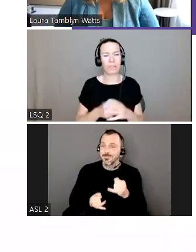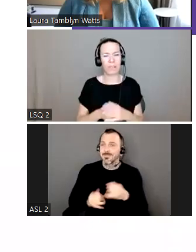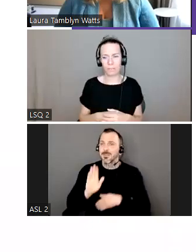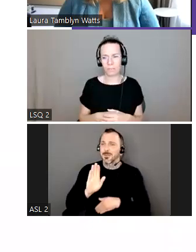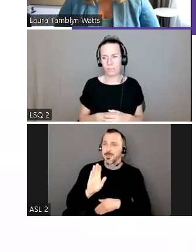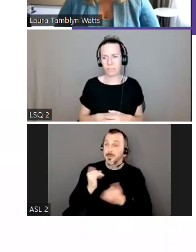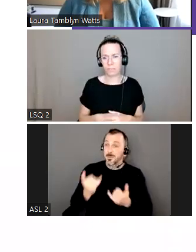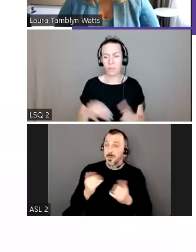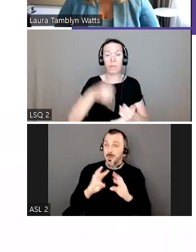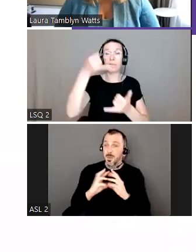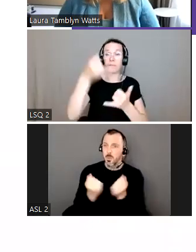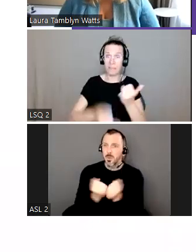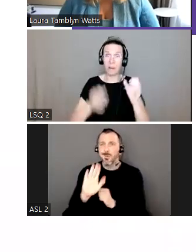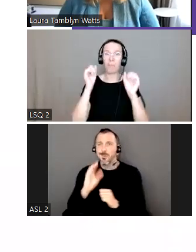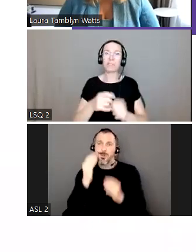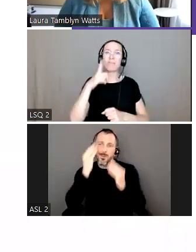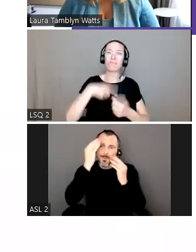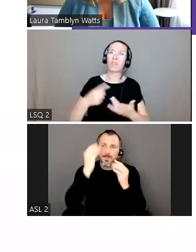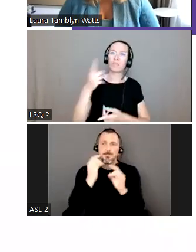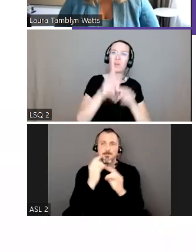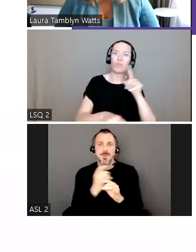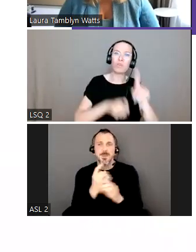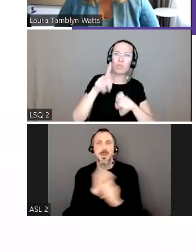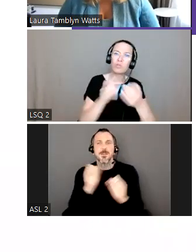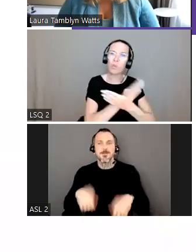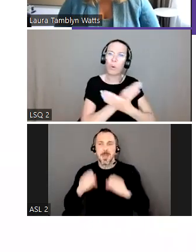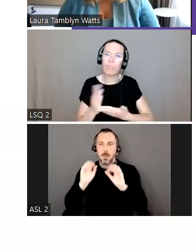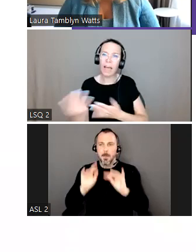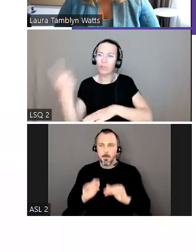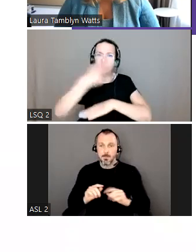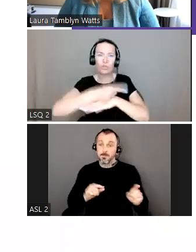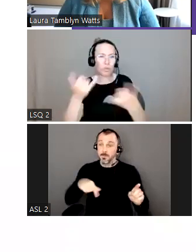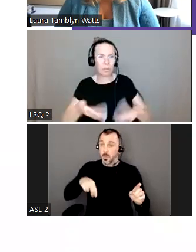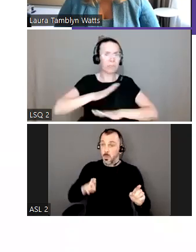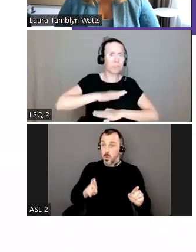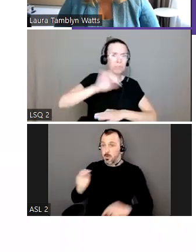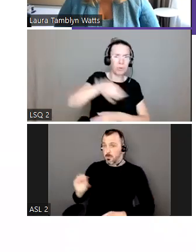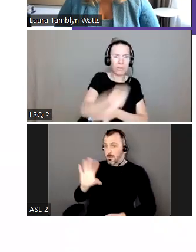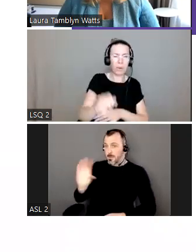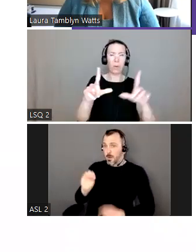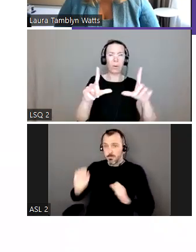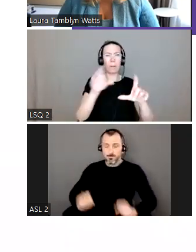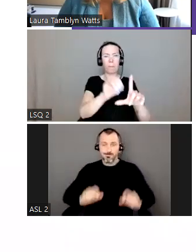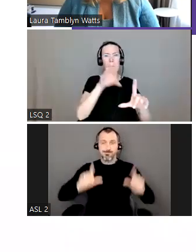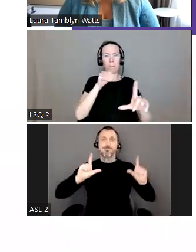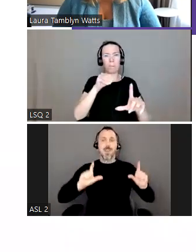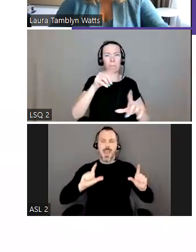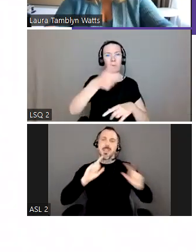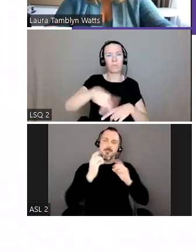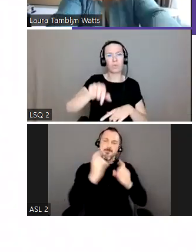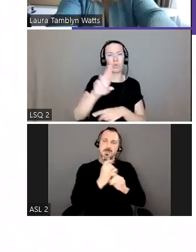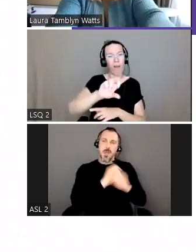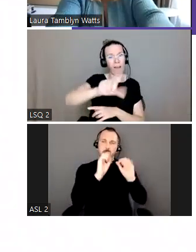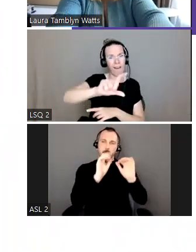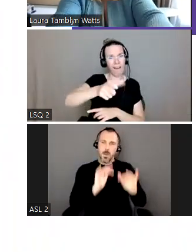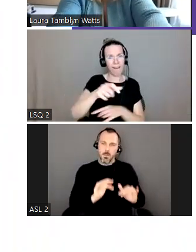about today. You can either scan the QR code on your screen right now, or the pop-up will happen when you close your Zoom window